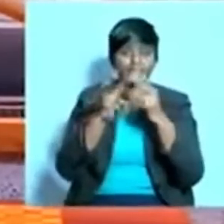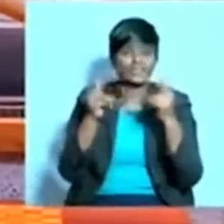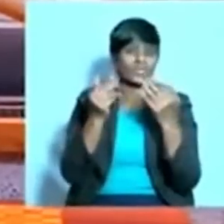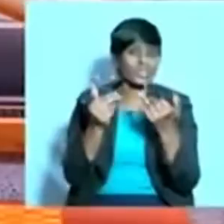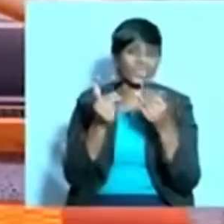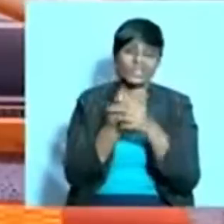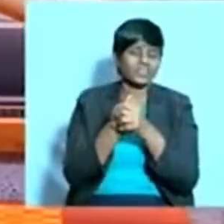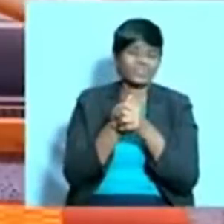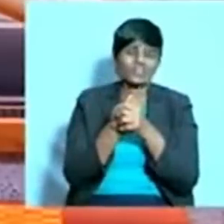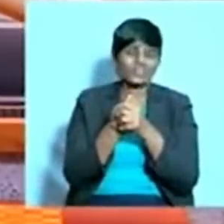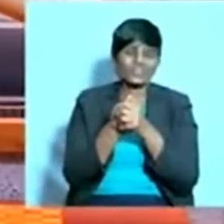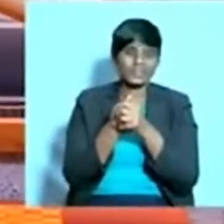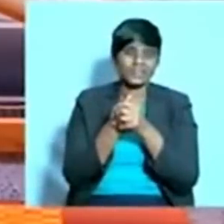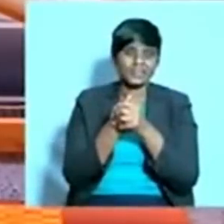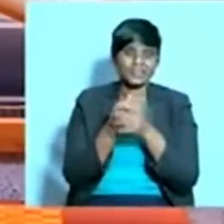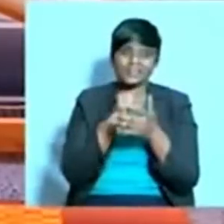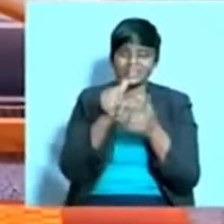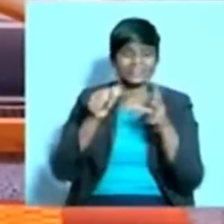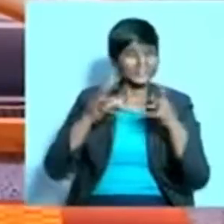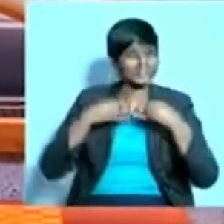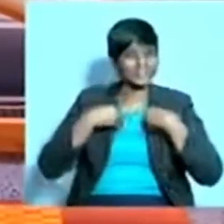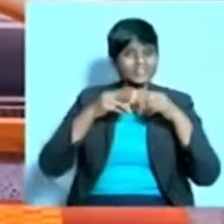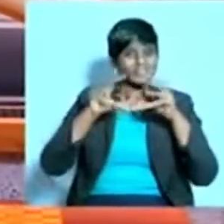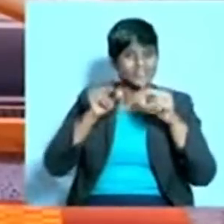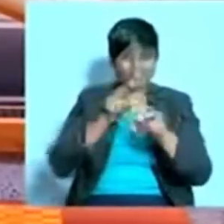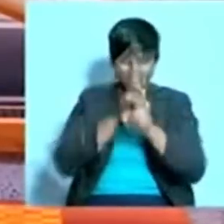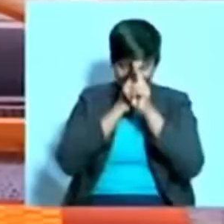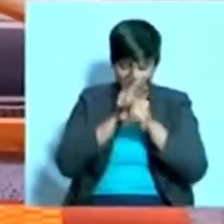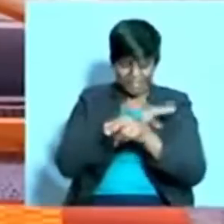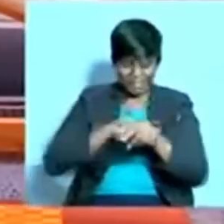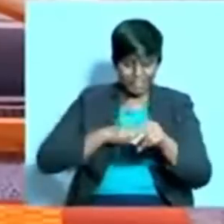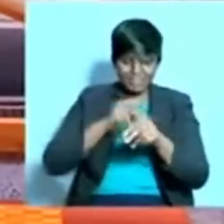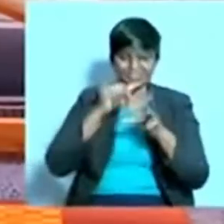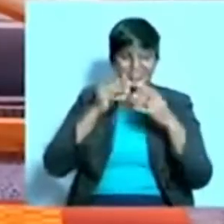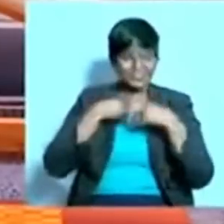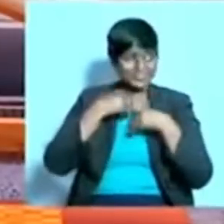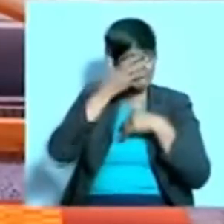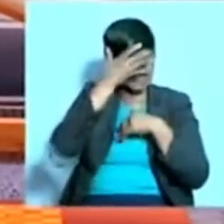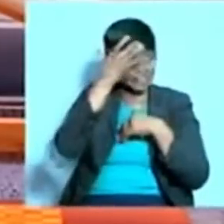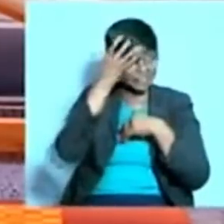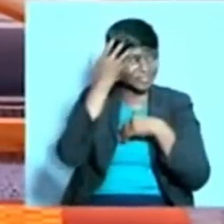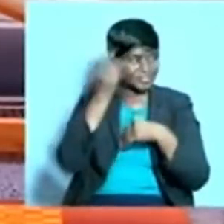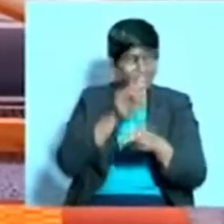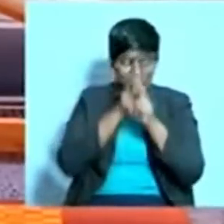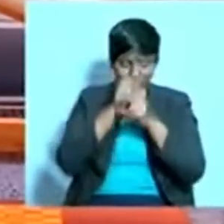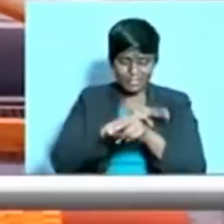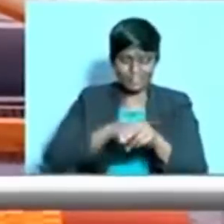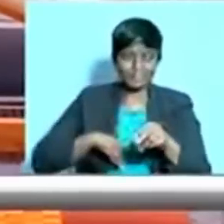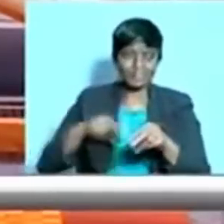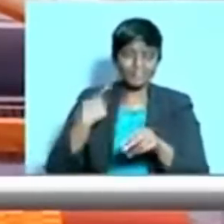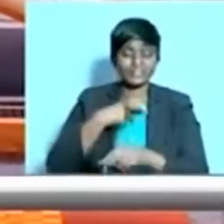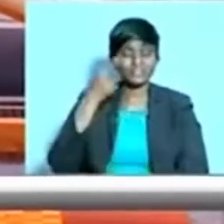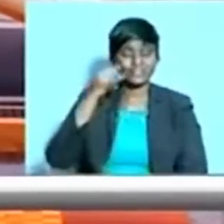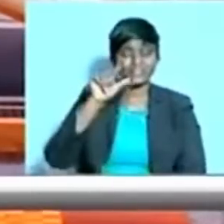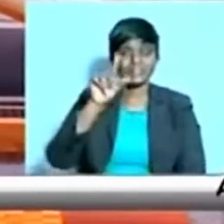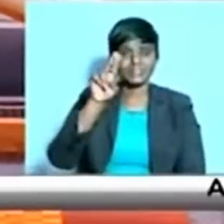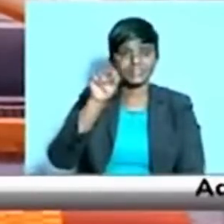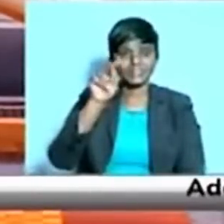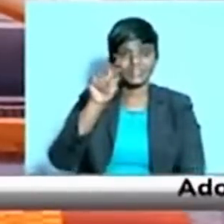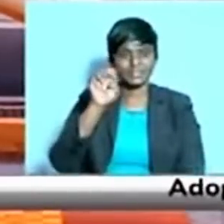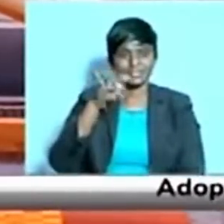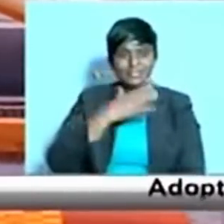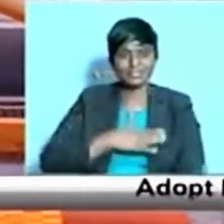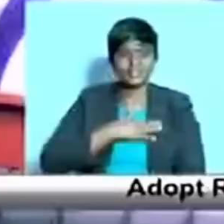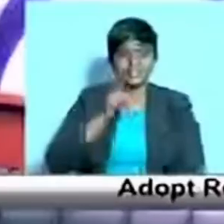So, it's not admissible, Honorable Member. The Honorable Member for Lunte, please, you may continue.